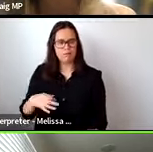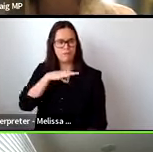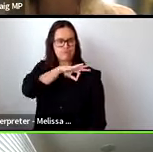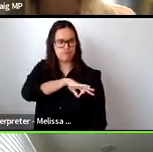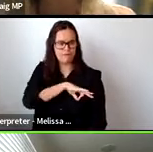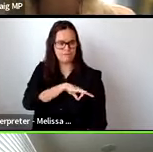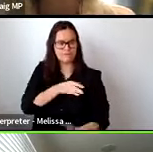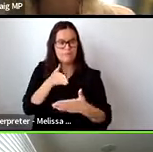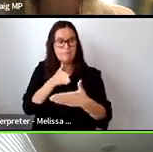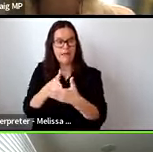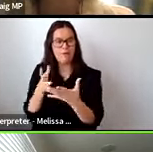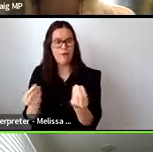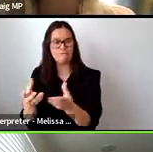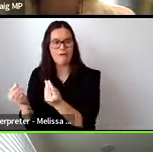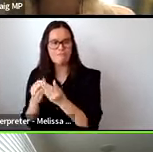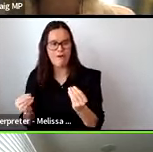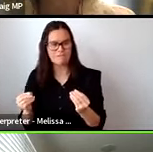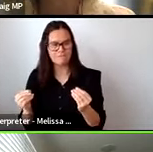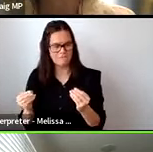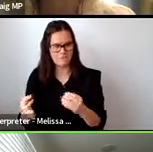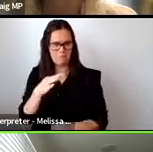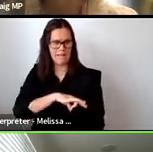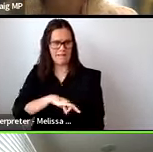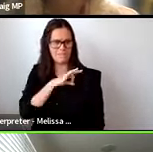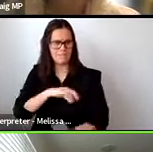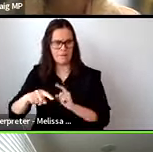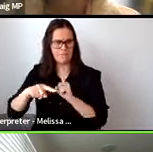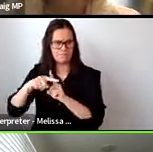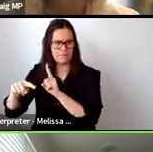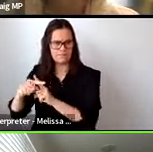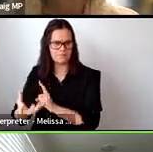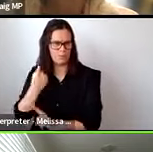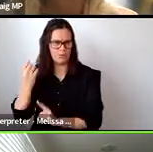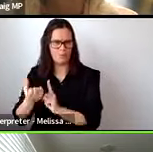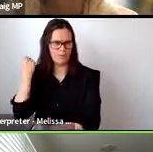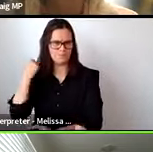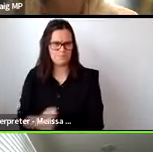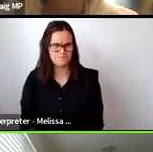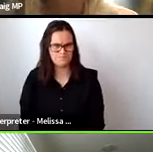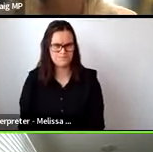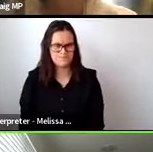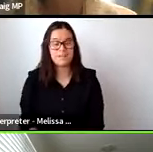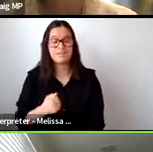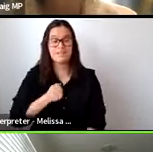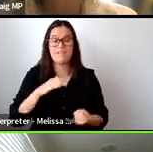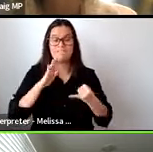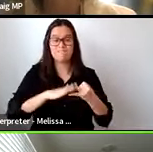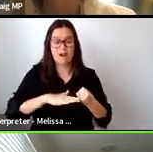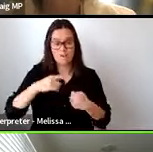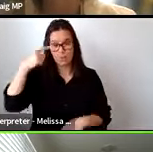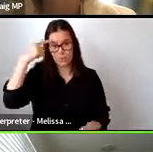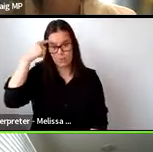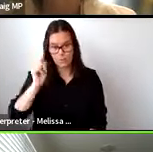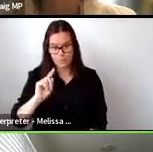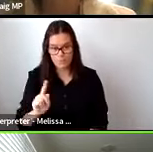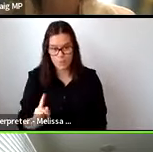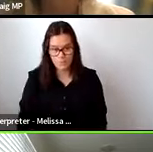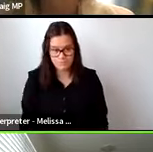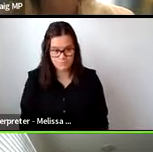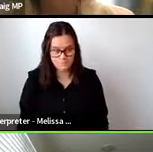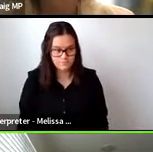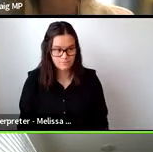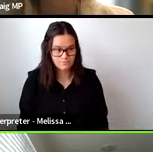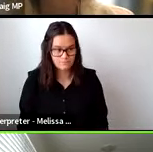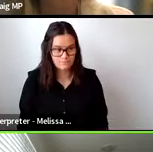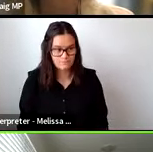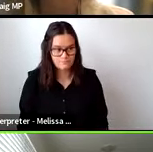strong legislation that you've been encouraged by so many to do. Let me conclude by offering you what I would call